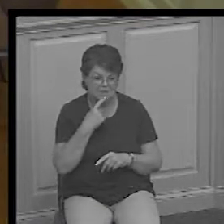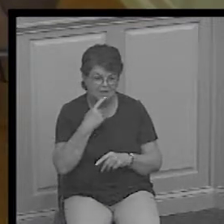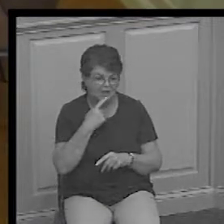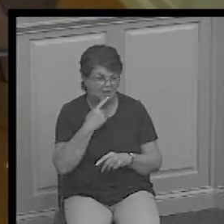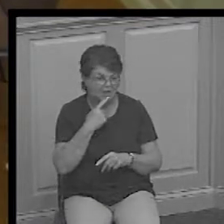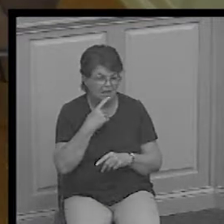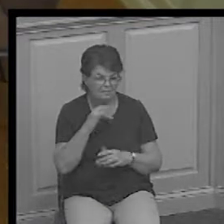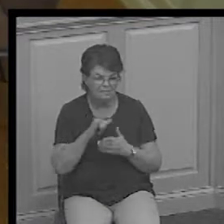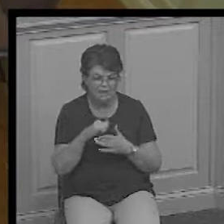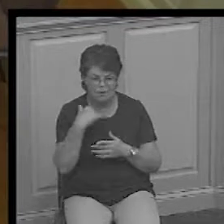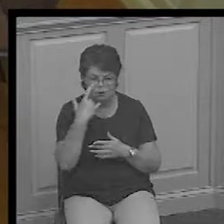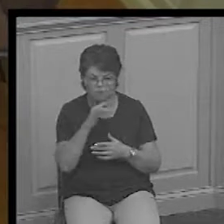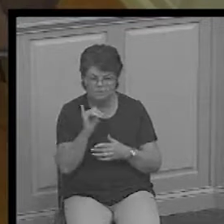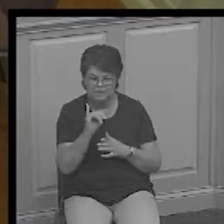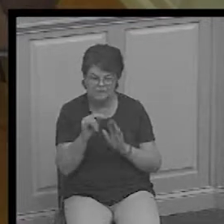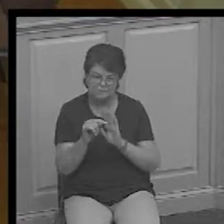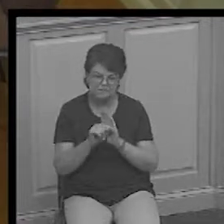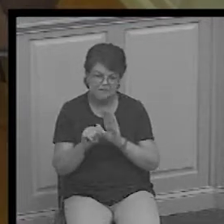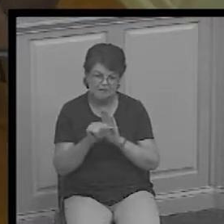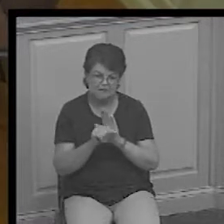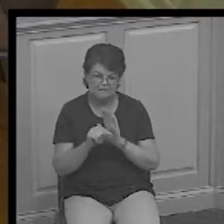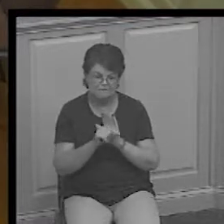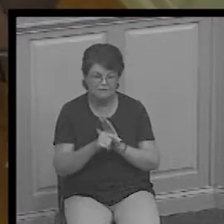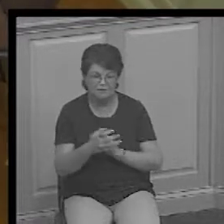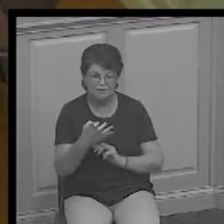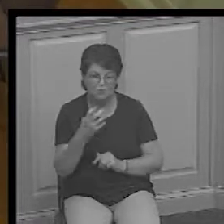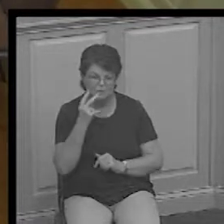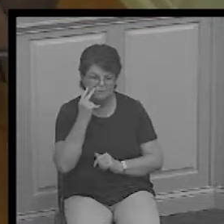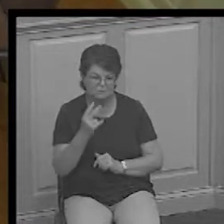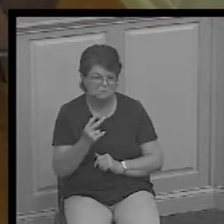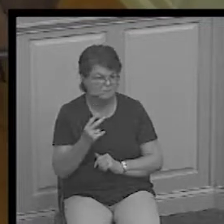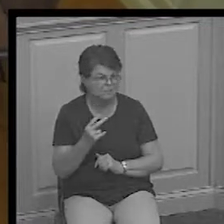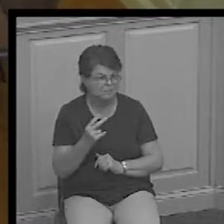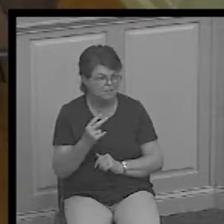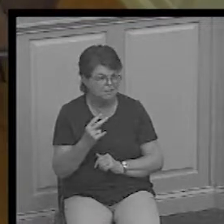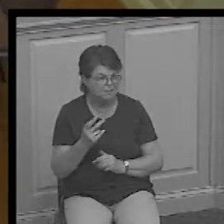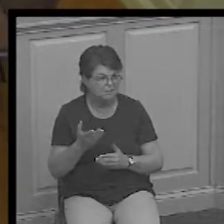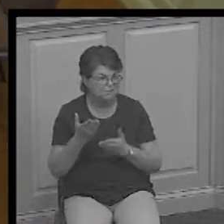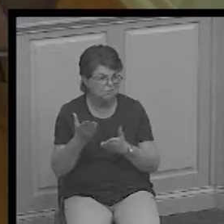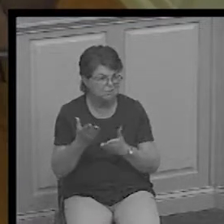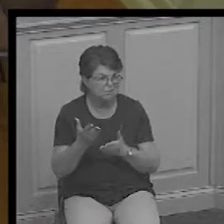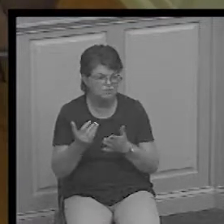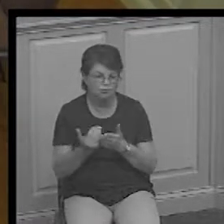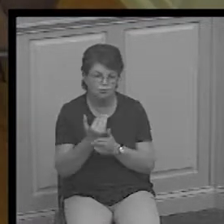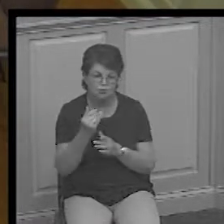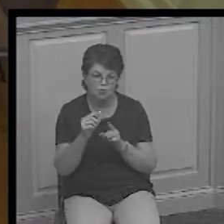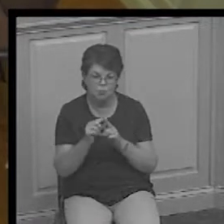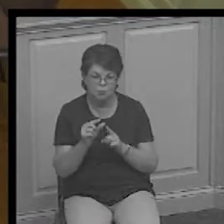across negatively, and they would like to see they'd like to suggest some new wording.